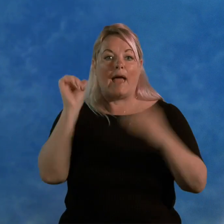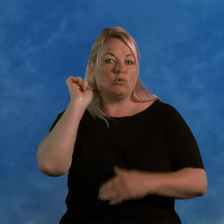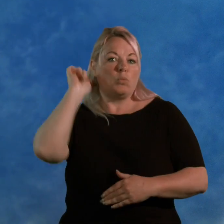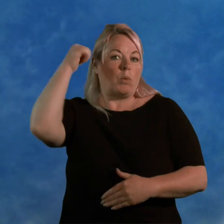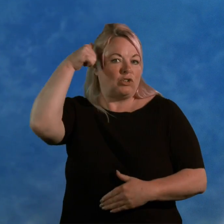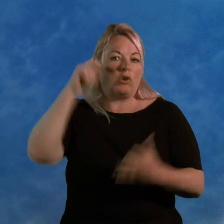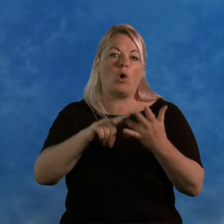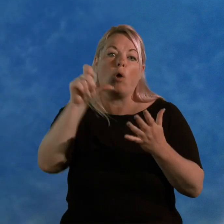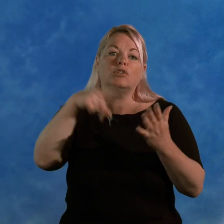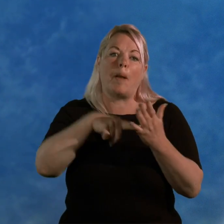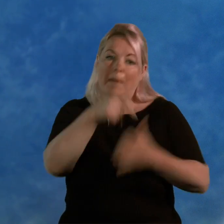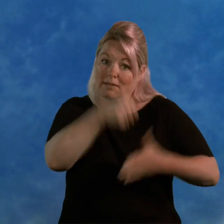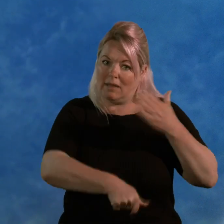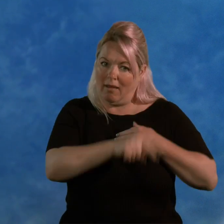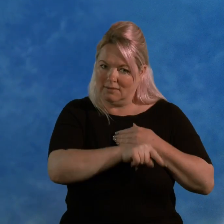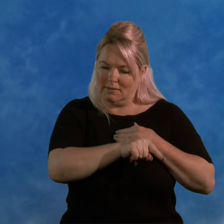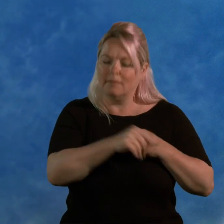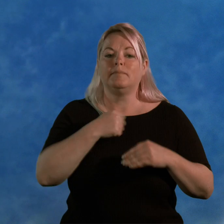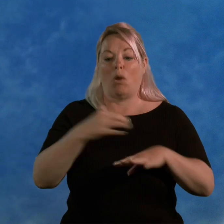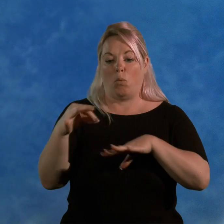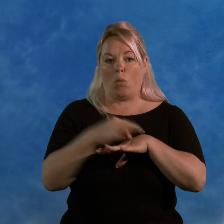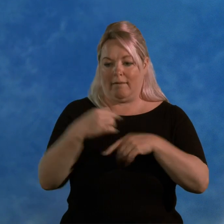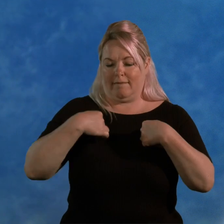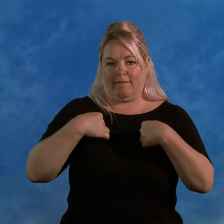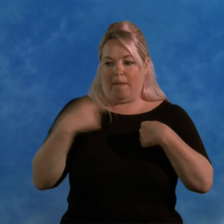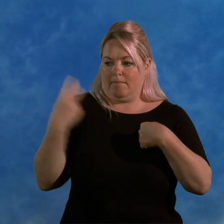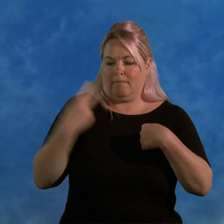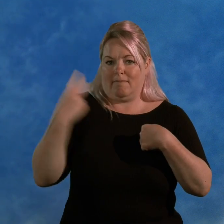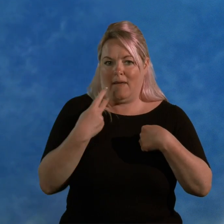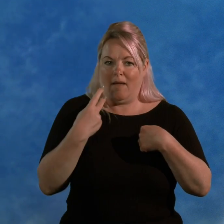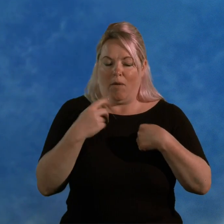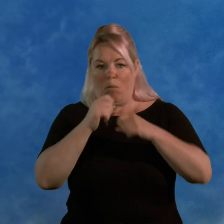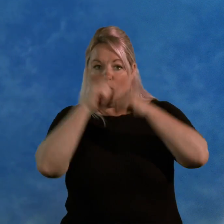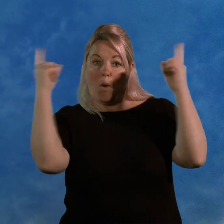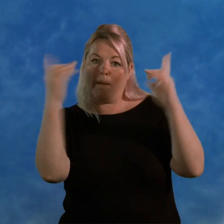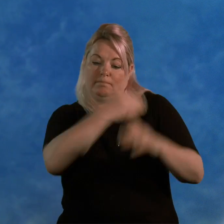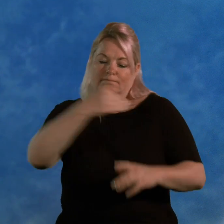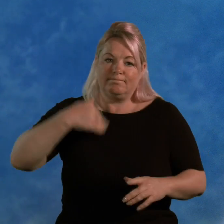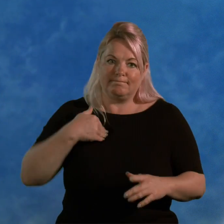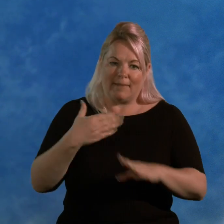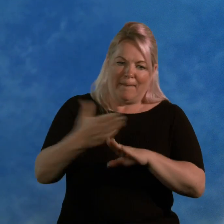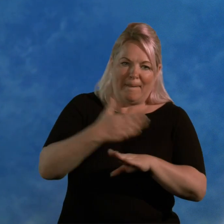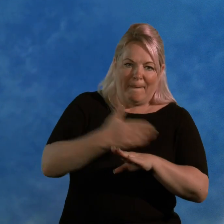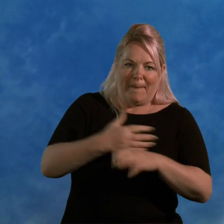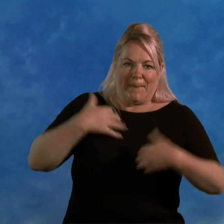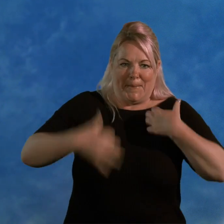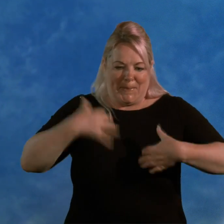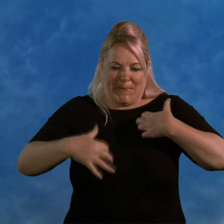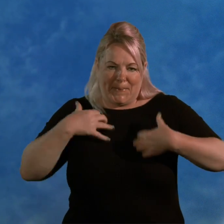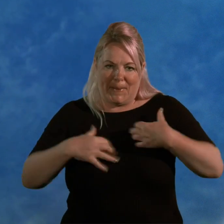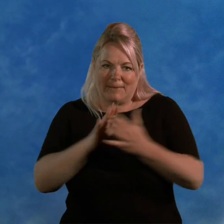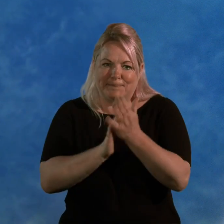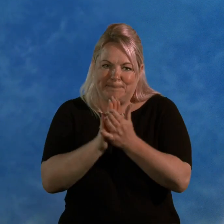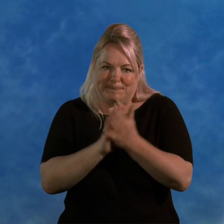of October, and my wife and I got up early in the morning and were quite excited at the